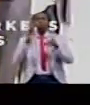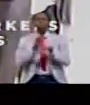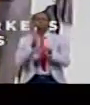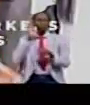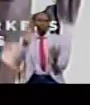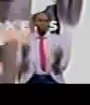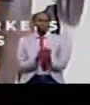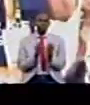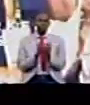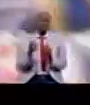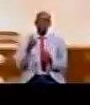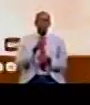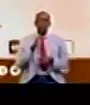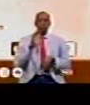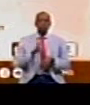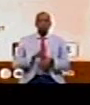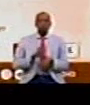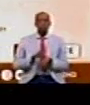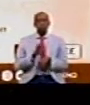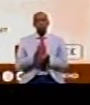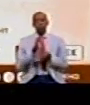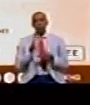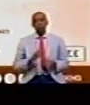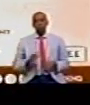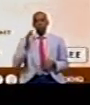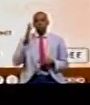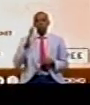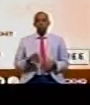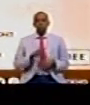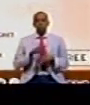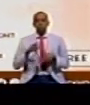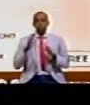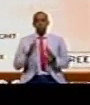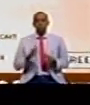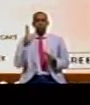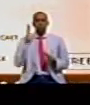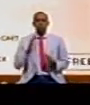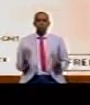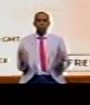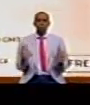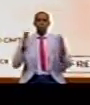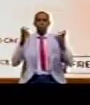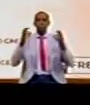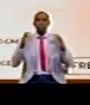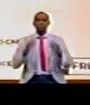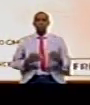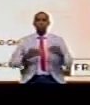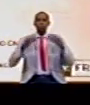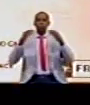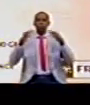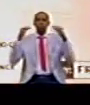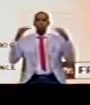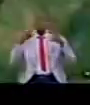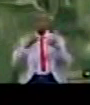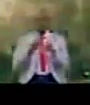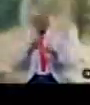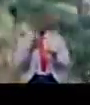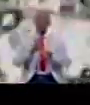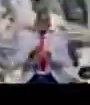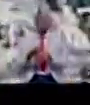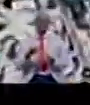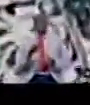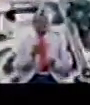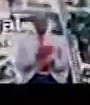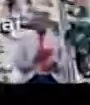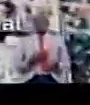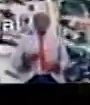dangers around, oh Lord, in Jesus' name. Father, in heaven, protect them, oh Lord. My Lord, in heaven, protect them, oh Lord. Lord, God,